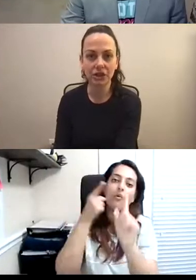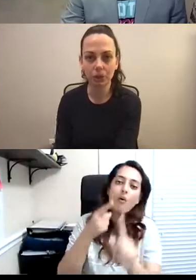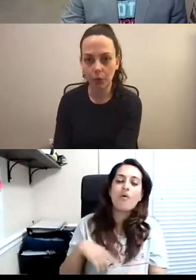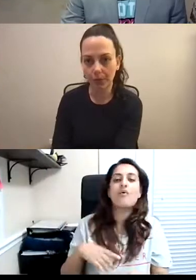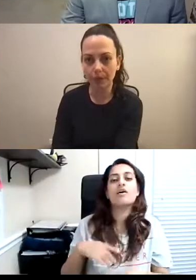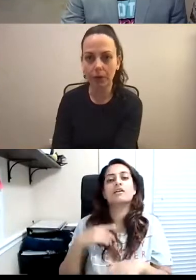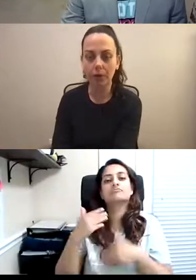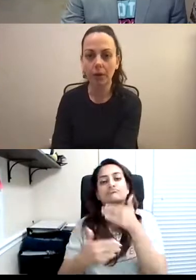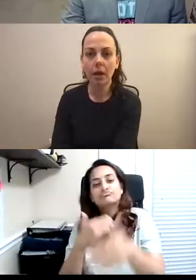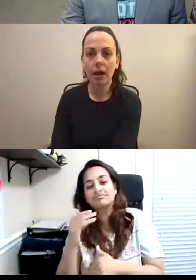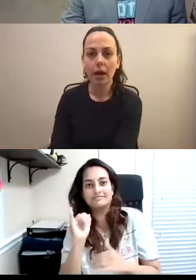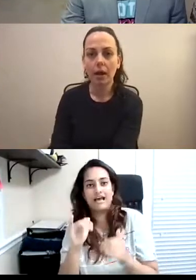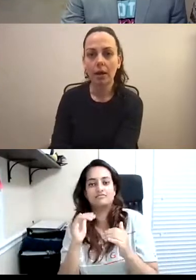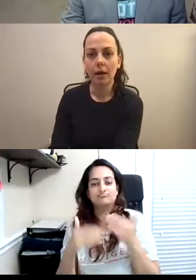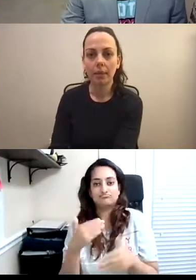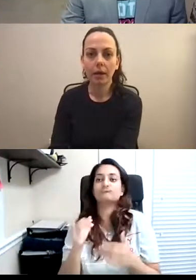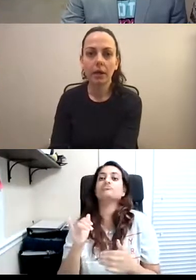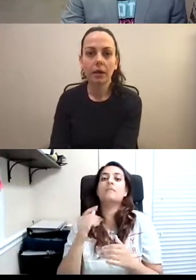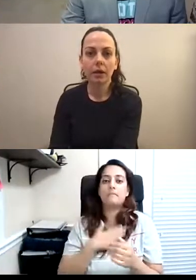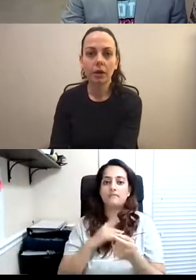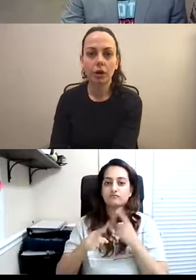eating, getting to know people.